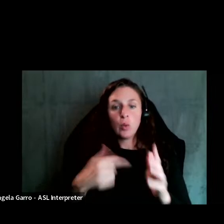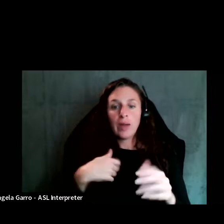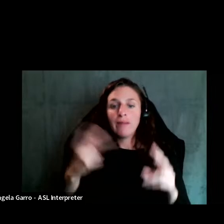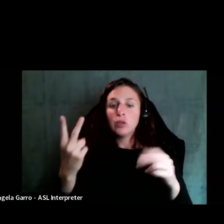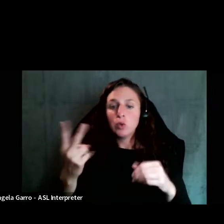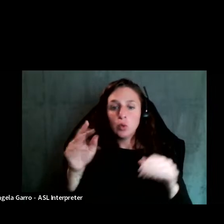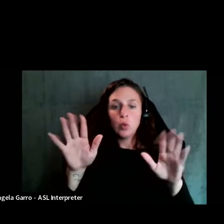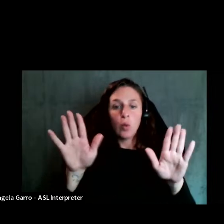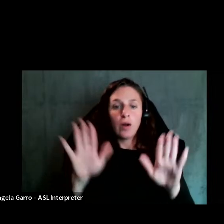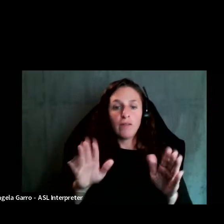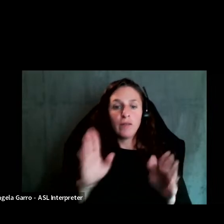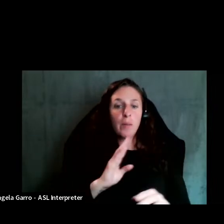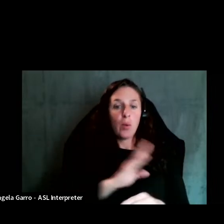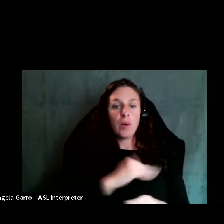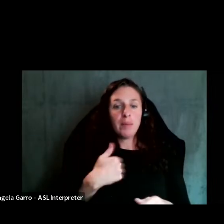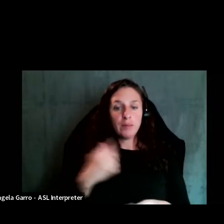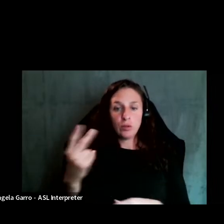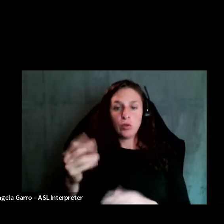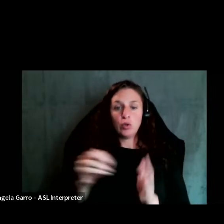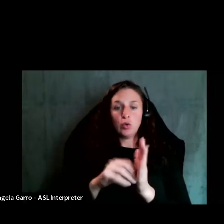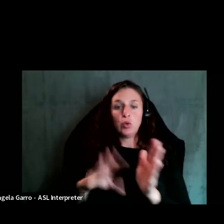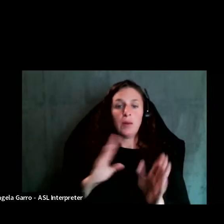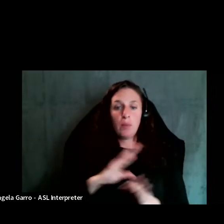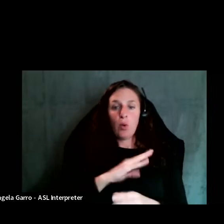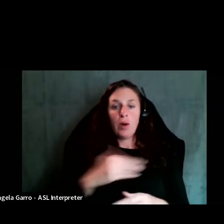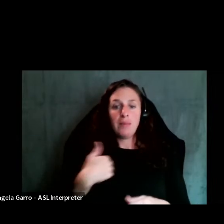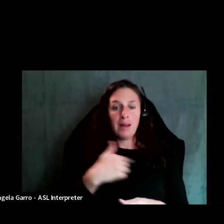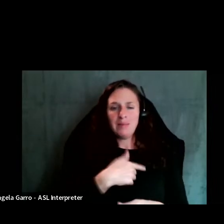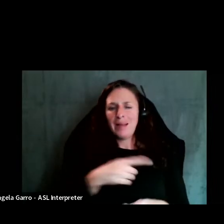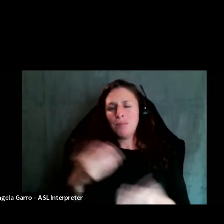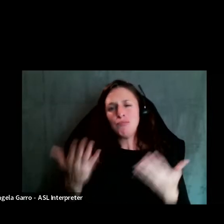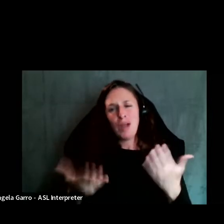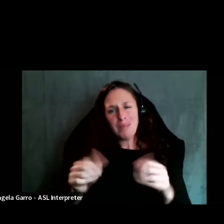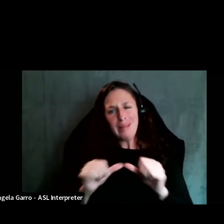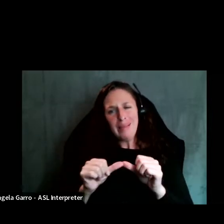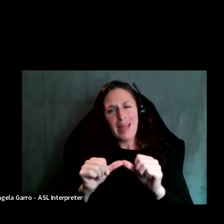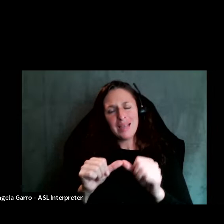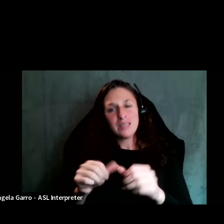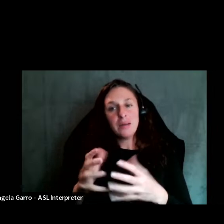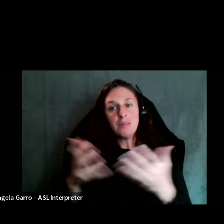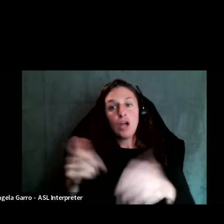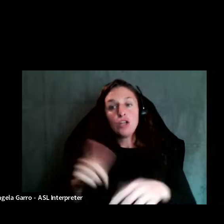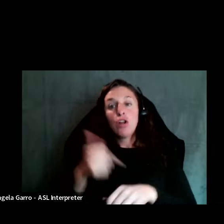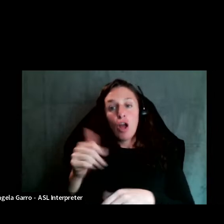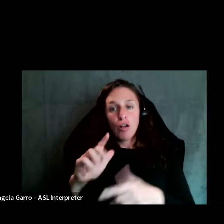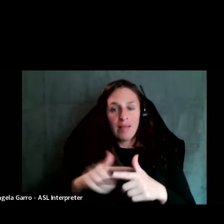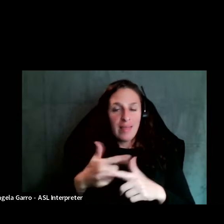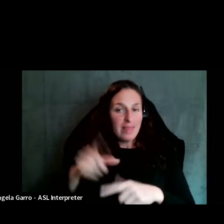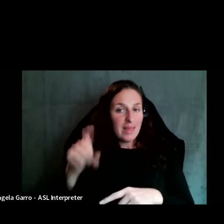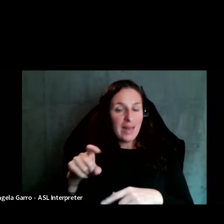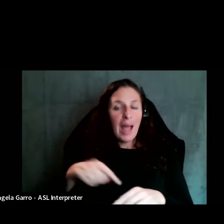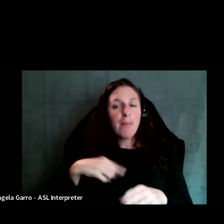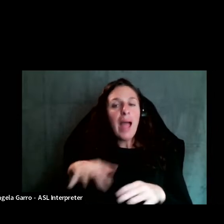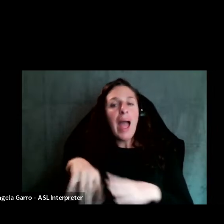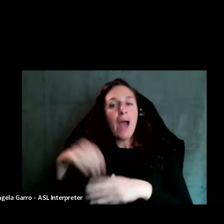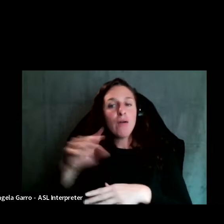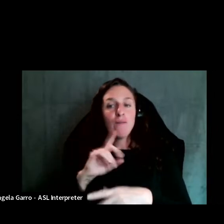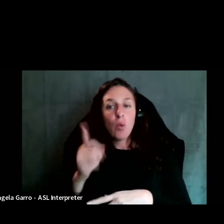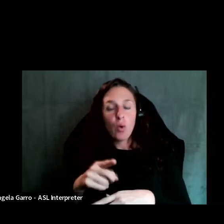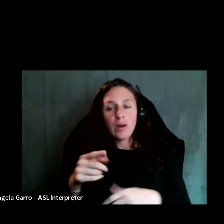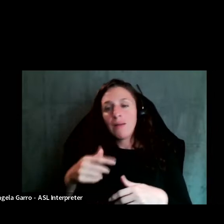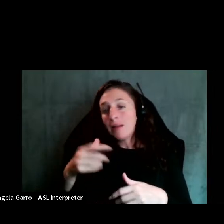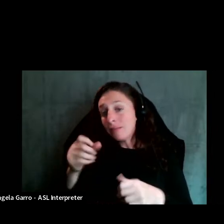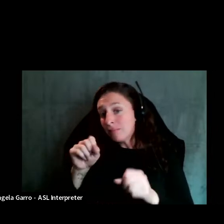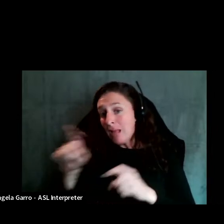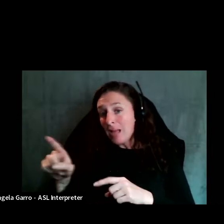members, student board members who are here, probably have been lasting much longer than they needed to be. So I'm going to go out of order and ask if they could have, if they would like